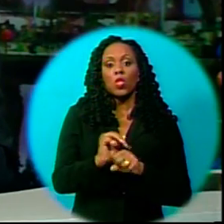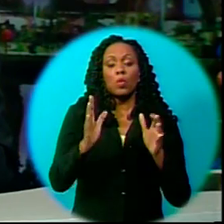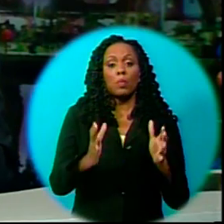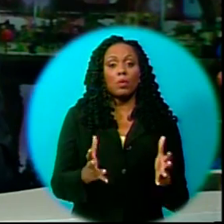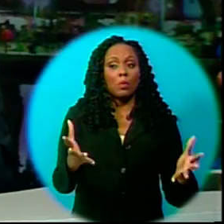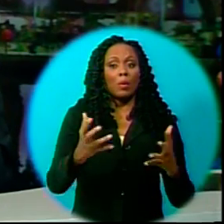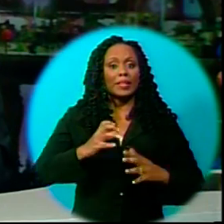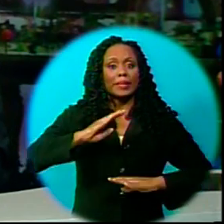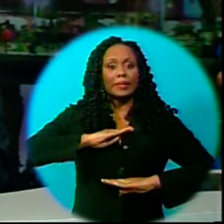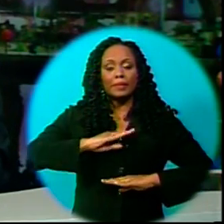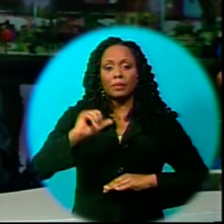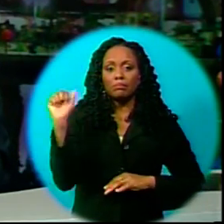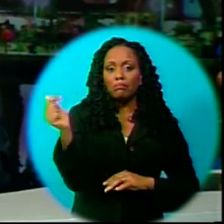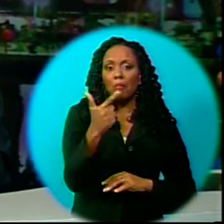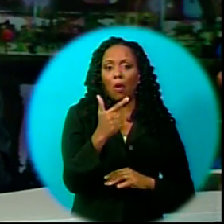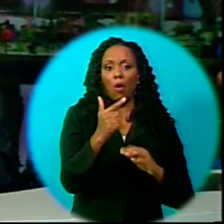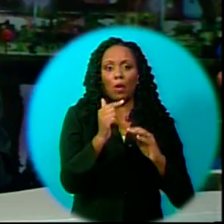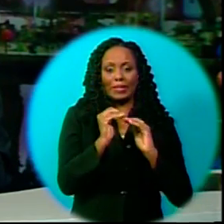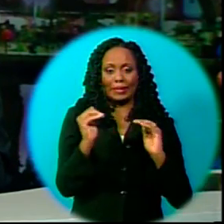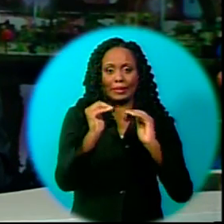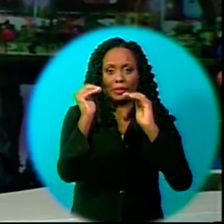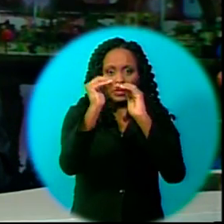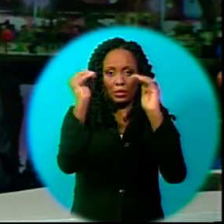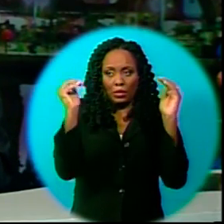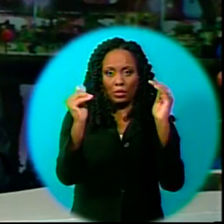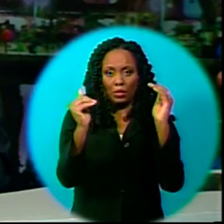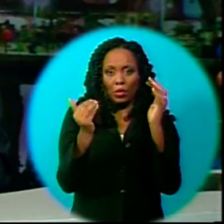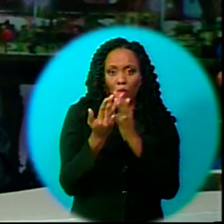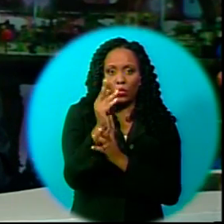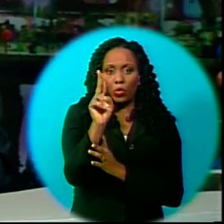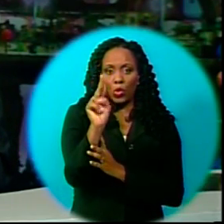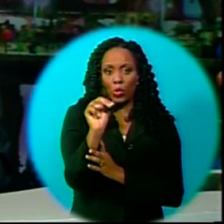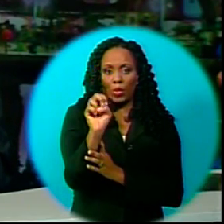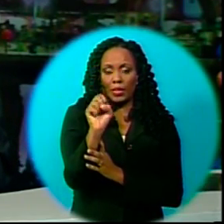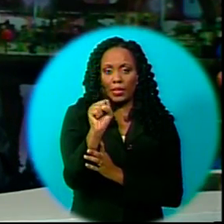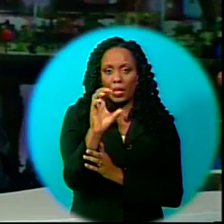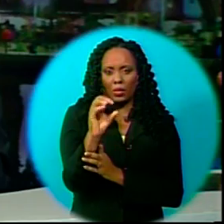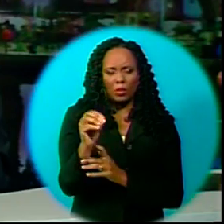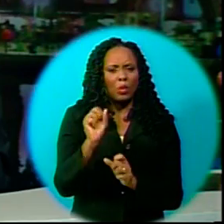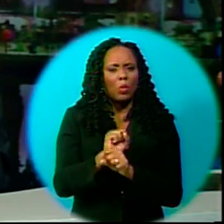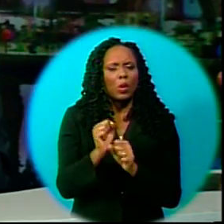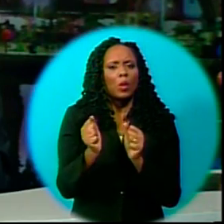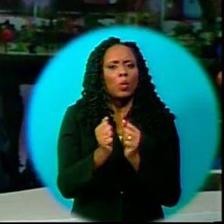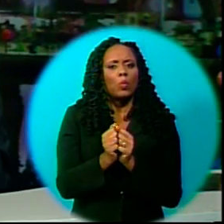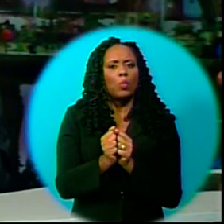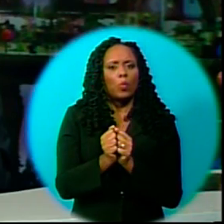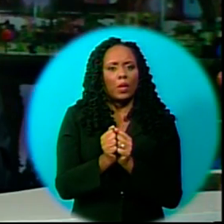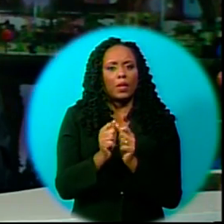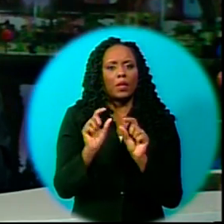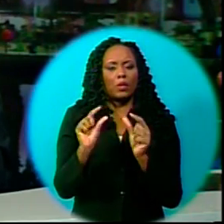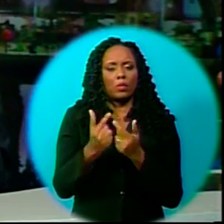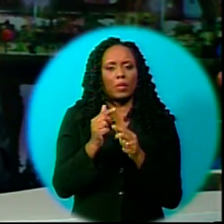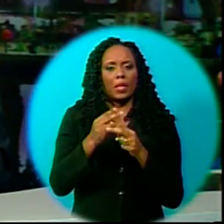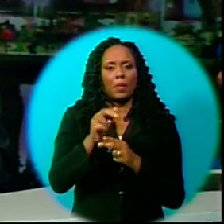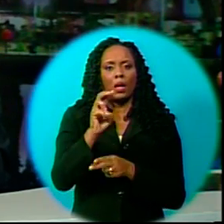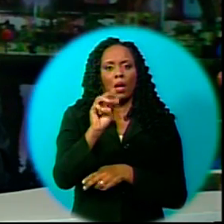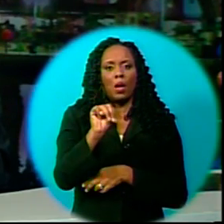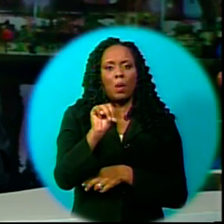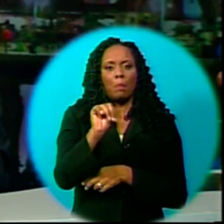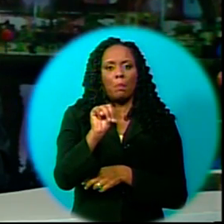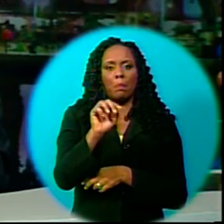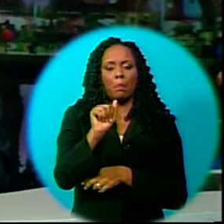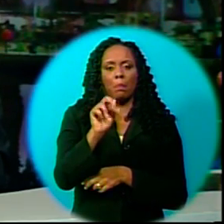effort to meet the standards required by UNESCO, the Minister of Education is working with the Maria Holder Memorial Trust to combat